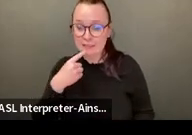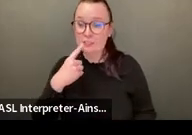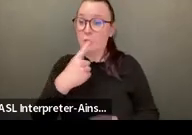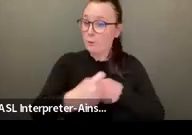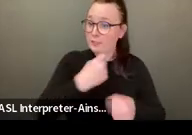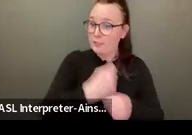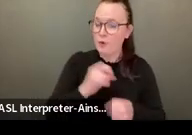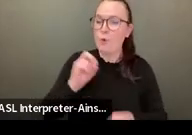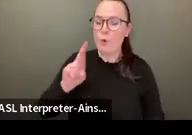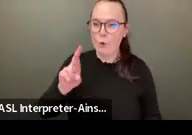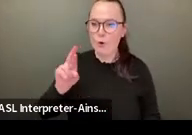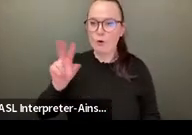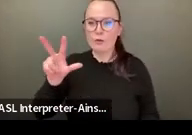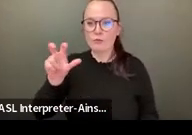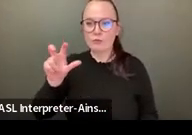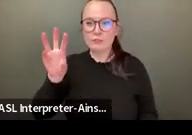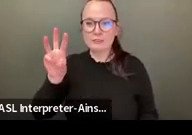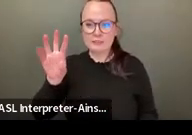days.